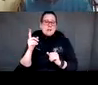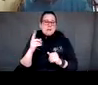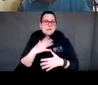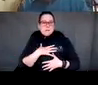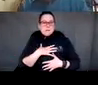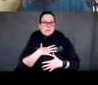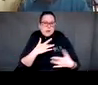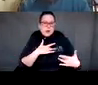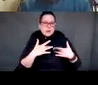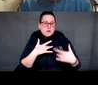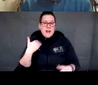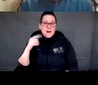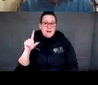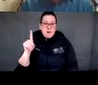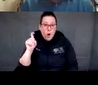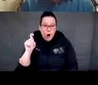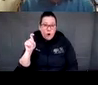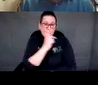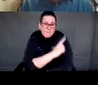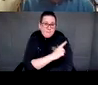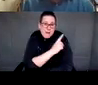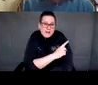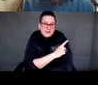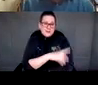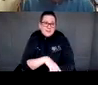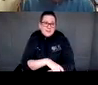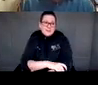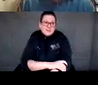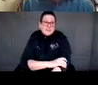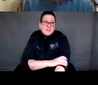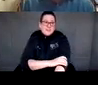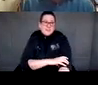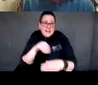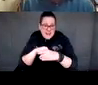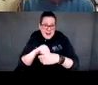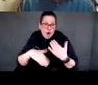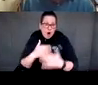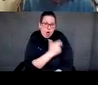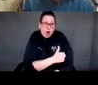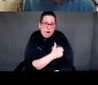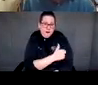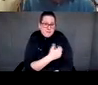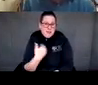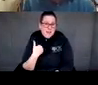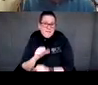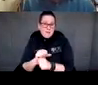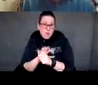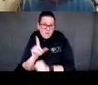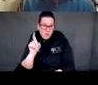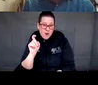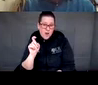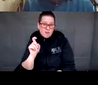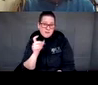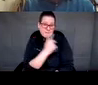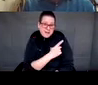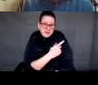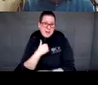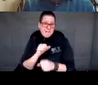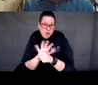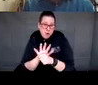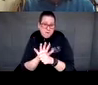almost 100 patients in-house at all of our hospitals now with COVID. The only good news is a lot fewer people